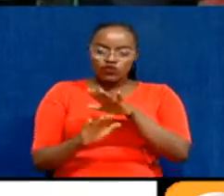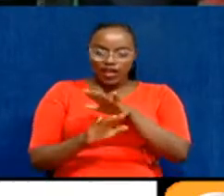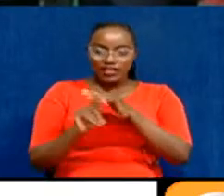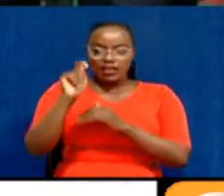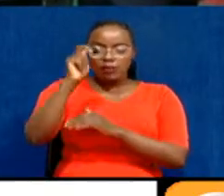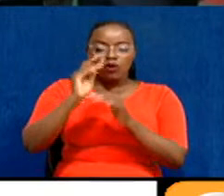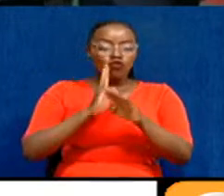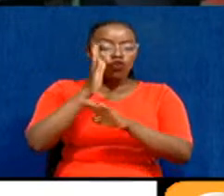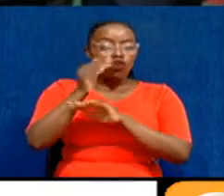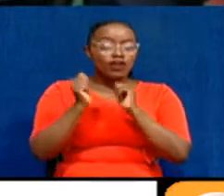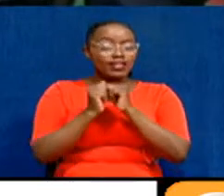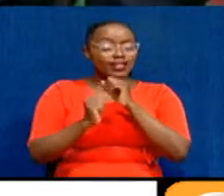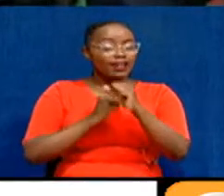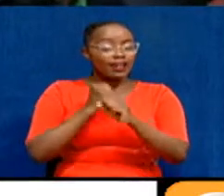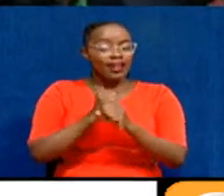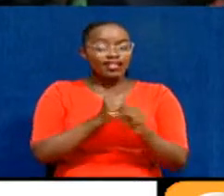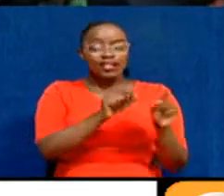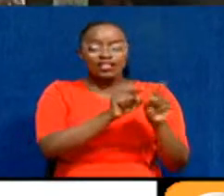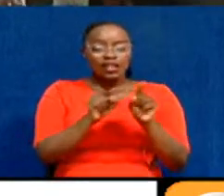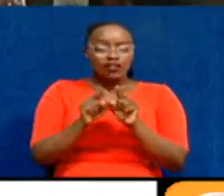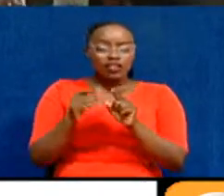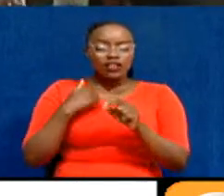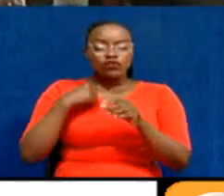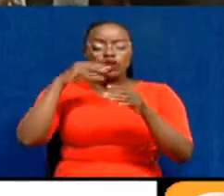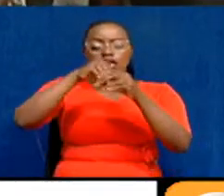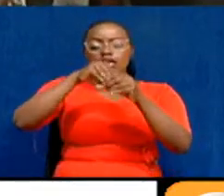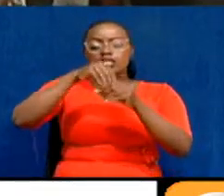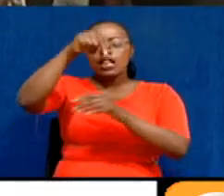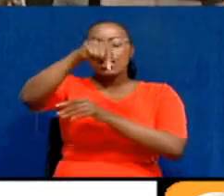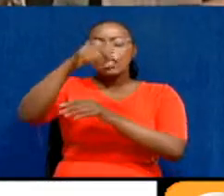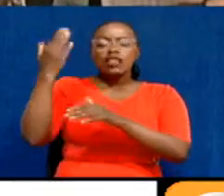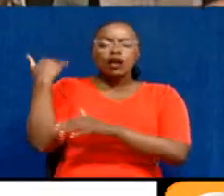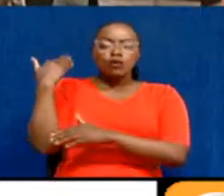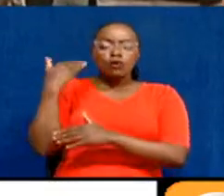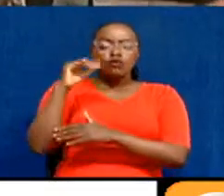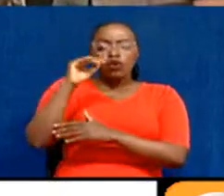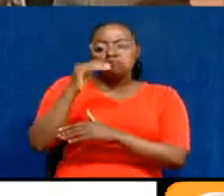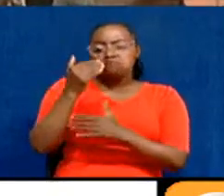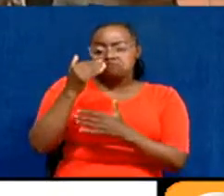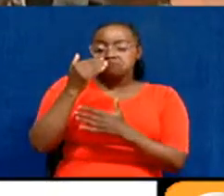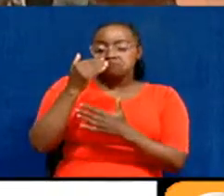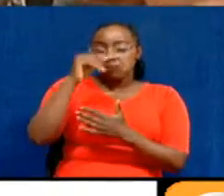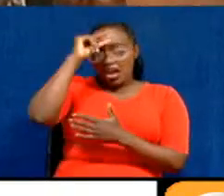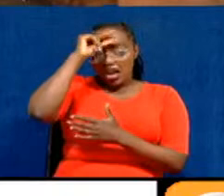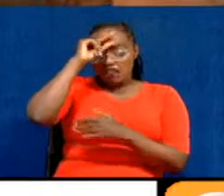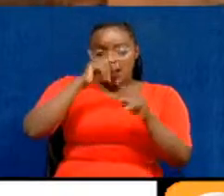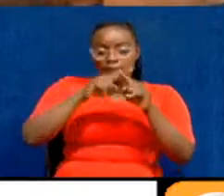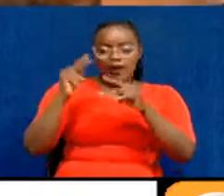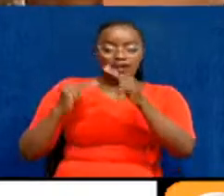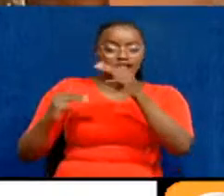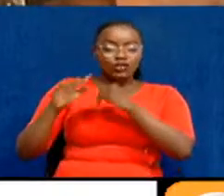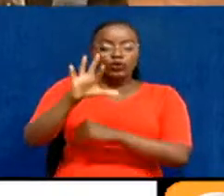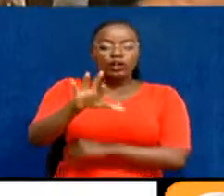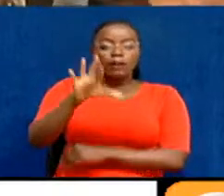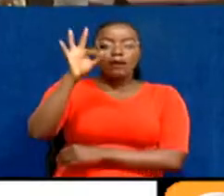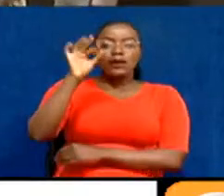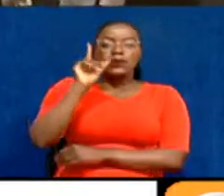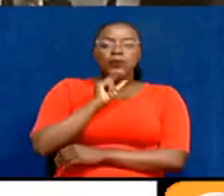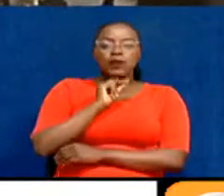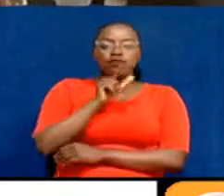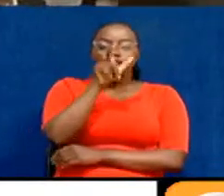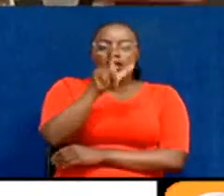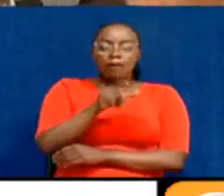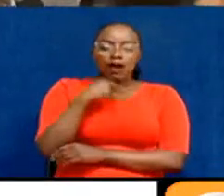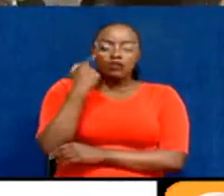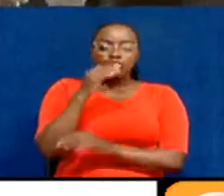more than 10 years. And he was an insider of the previous administrations. But history picked him as